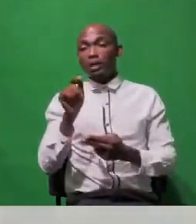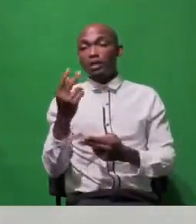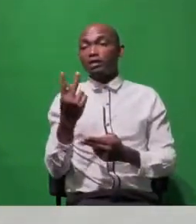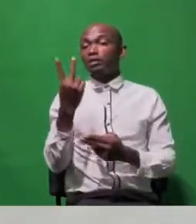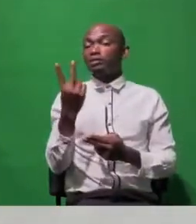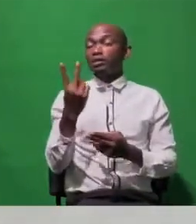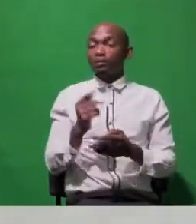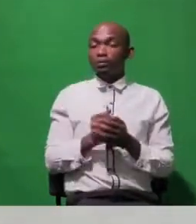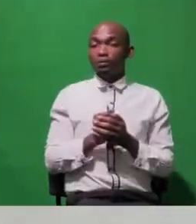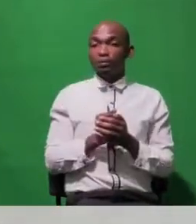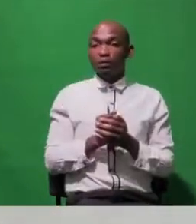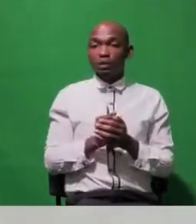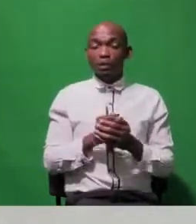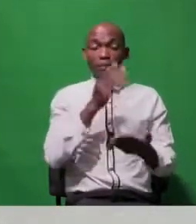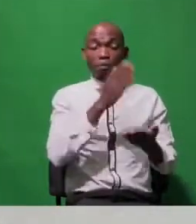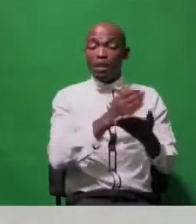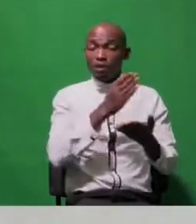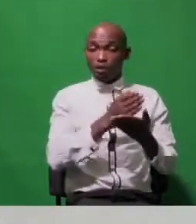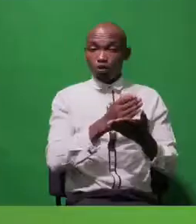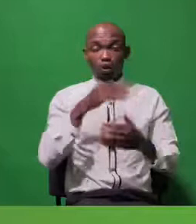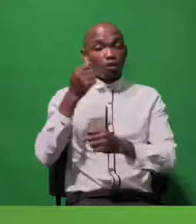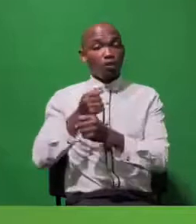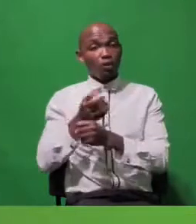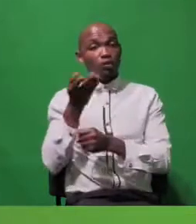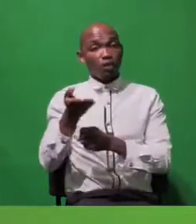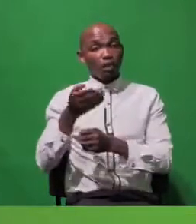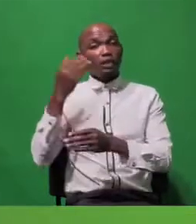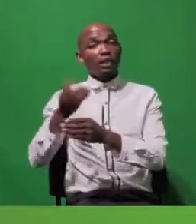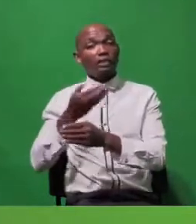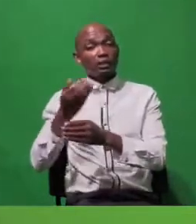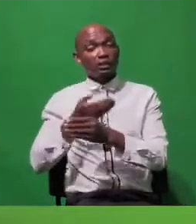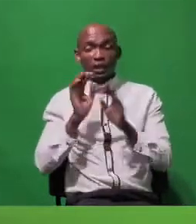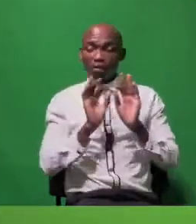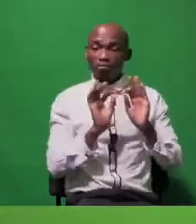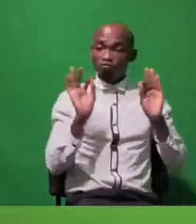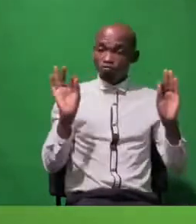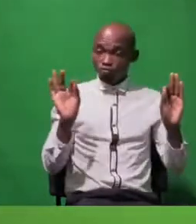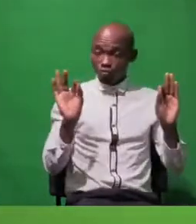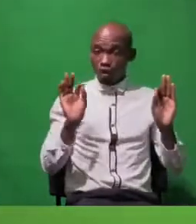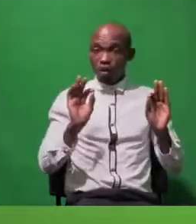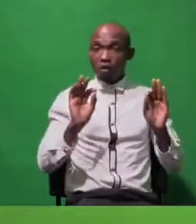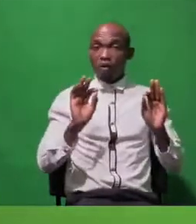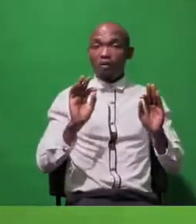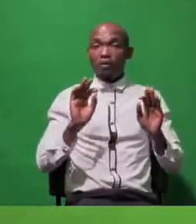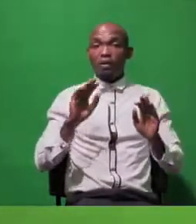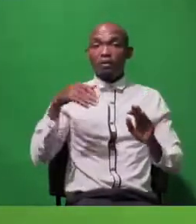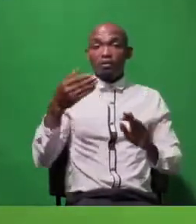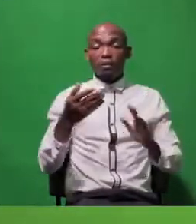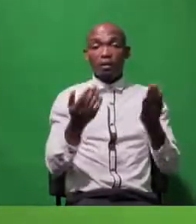So make sure that you do this exercise effectively. And let me